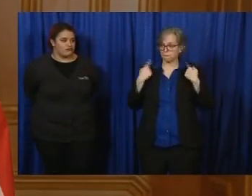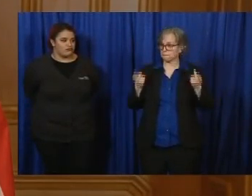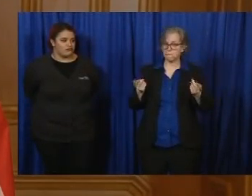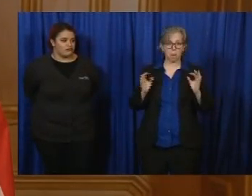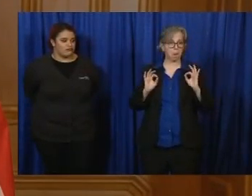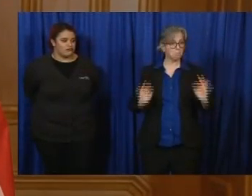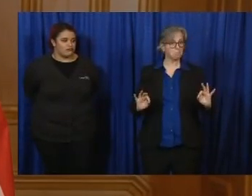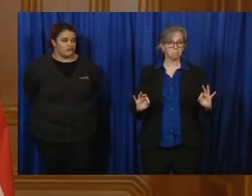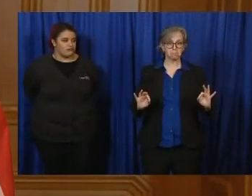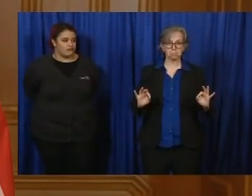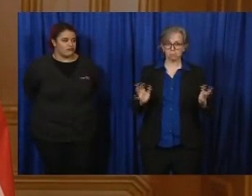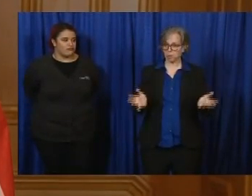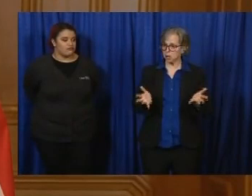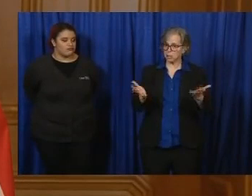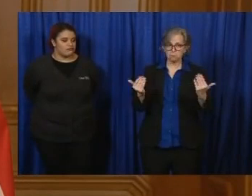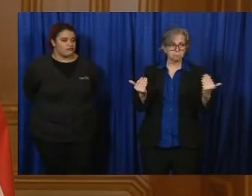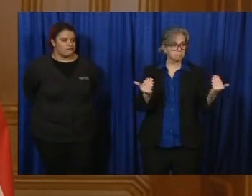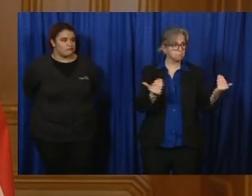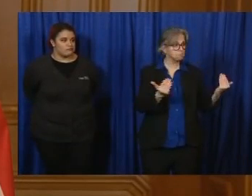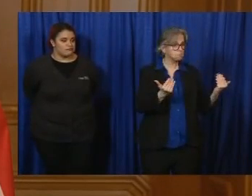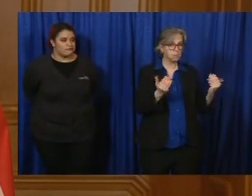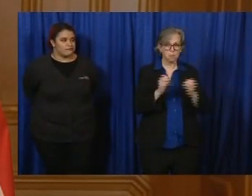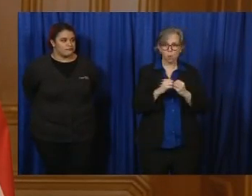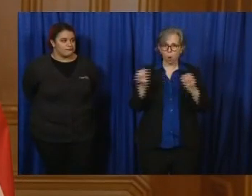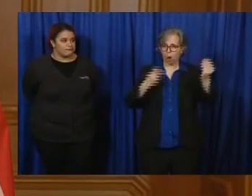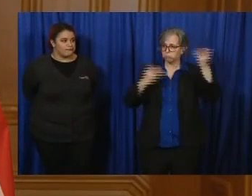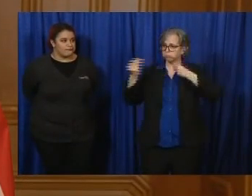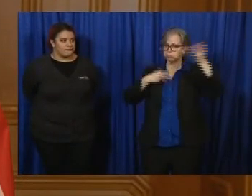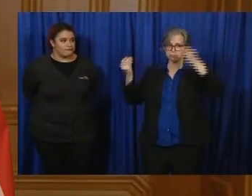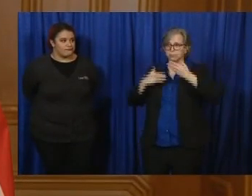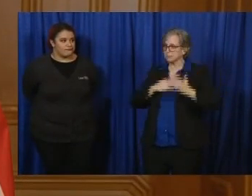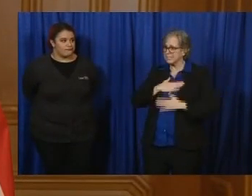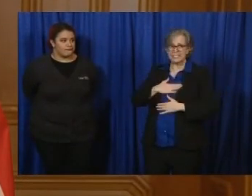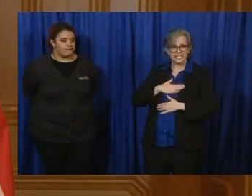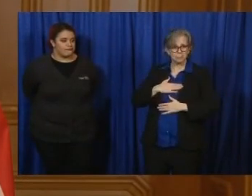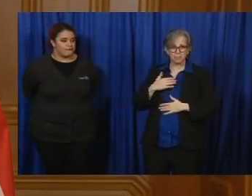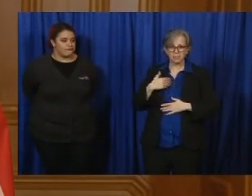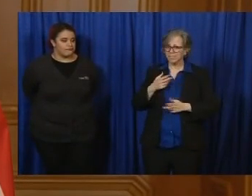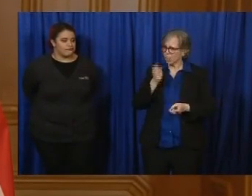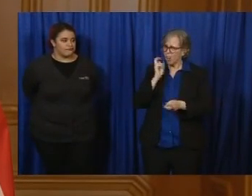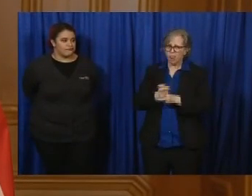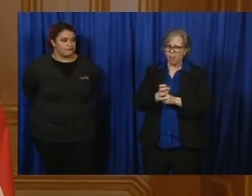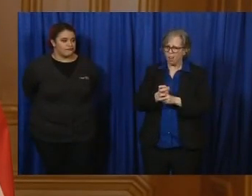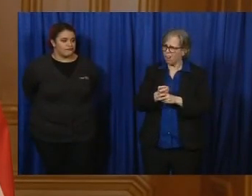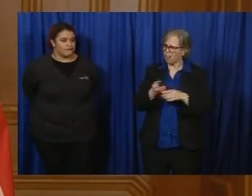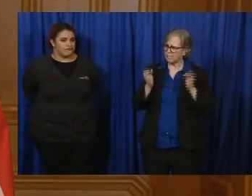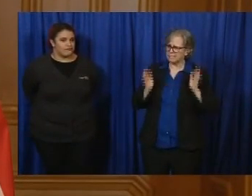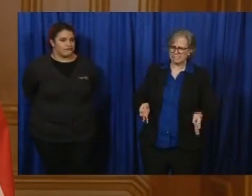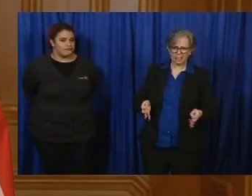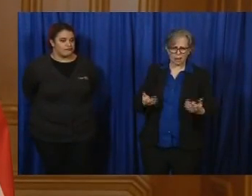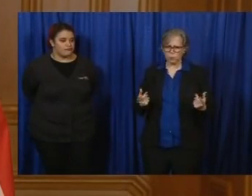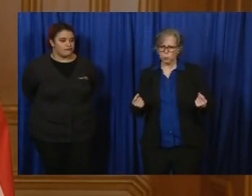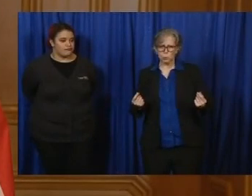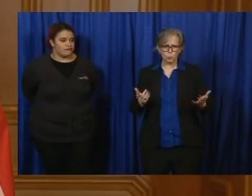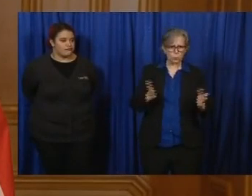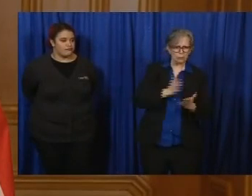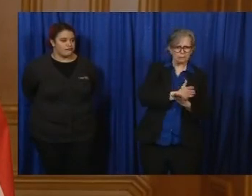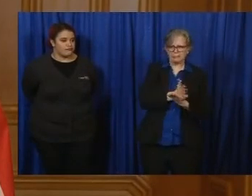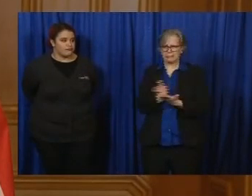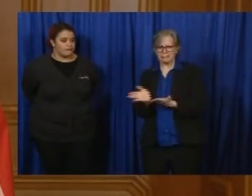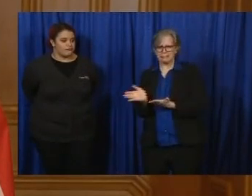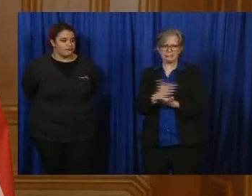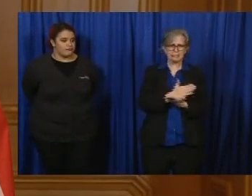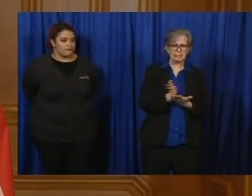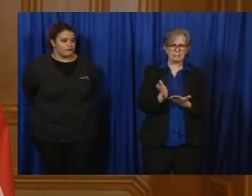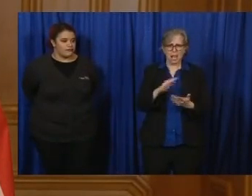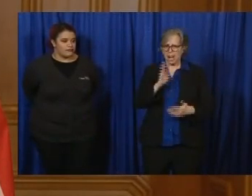as we look forward and have to make the difficult decisions, and decisions that frankly none of us thought we were going to have to be making